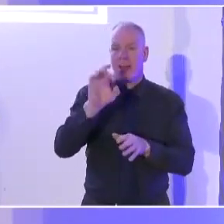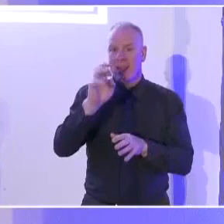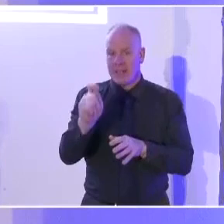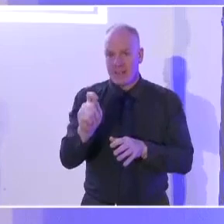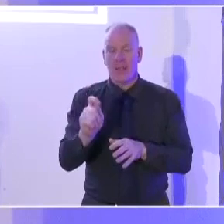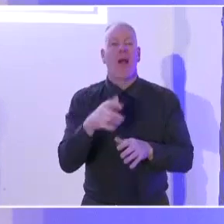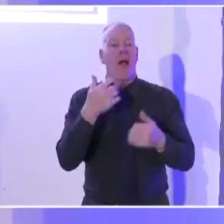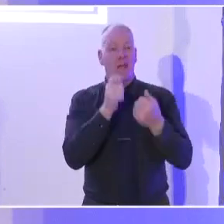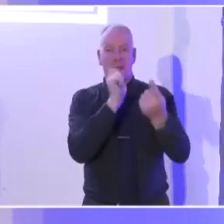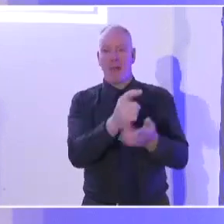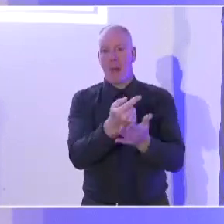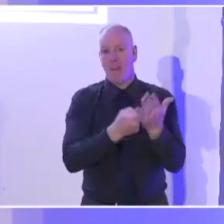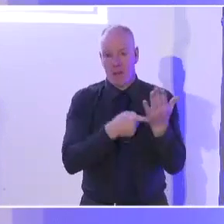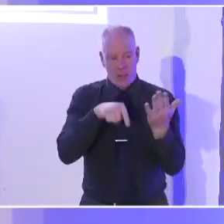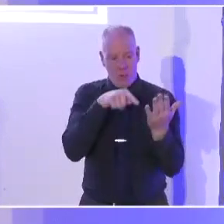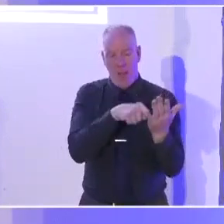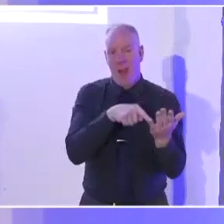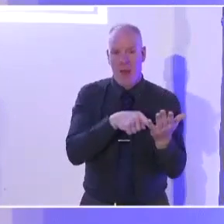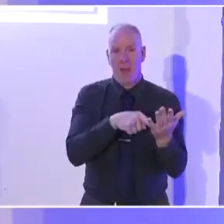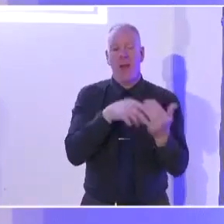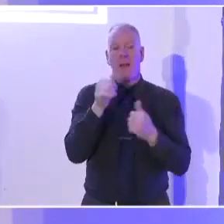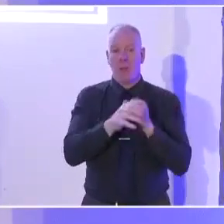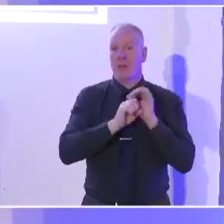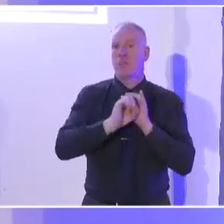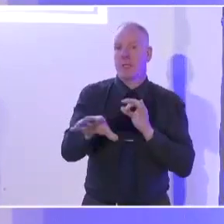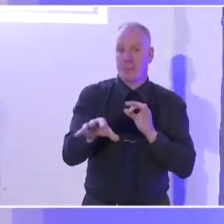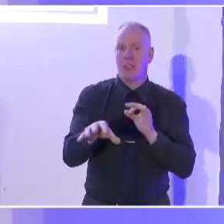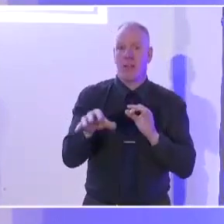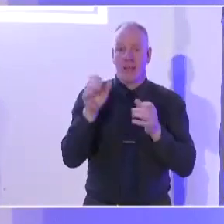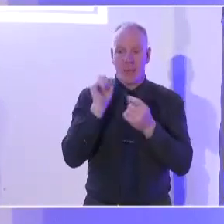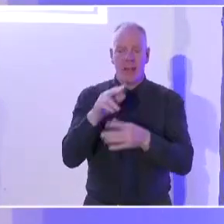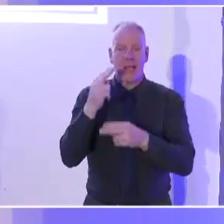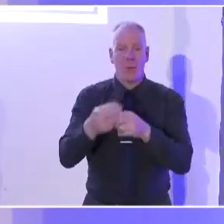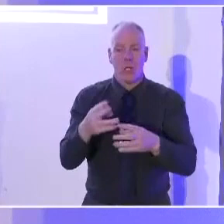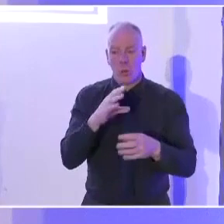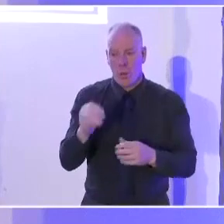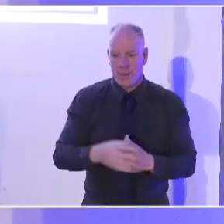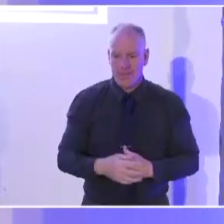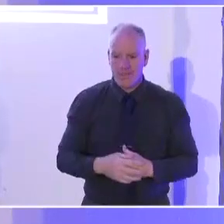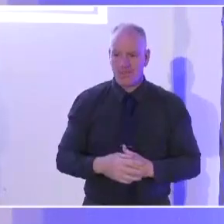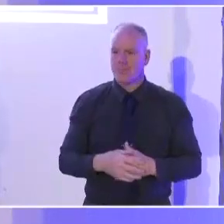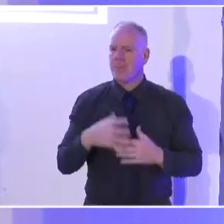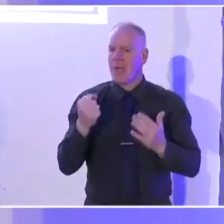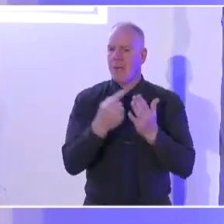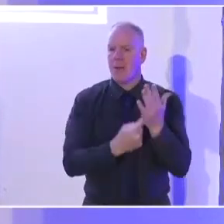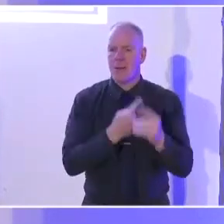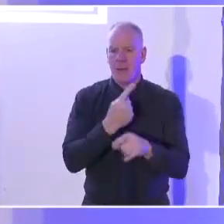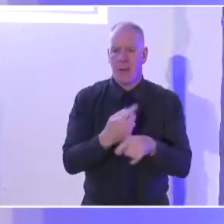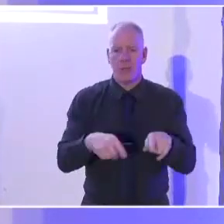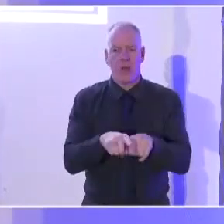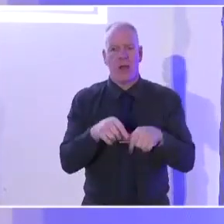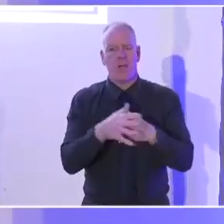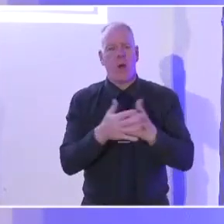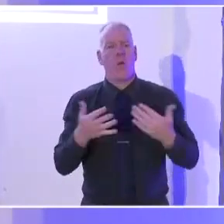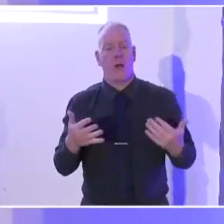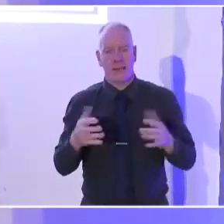an email policy, which covered the transmission of emails externally. They also had a policy in place for